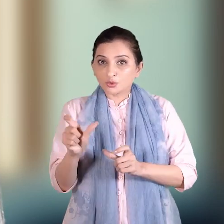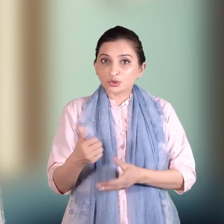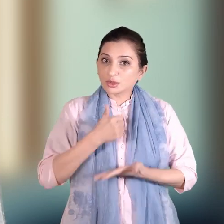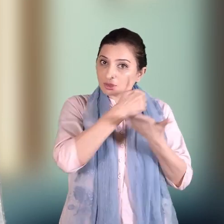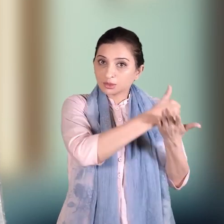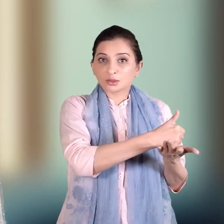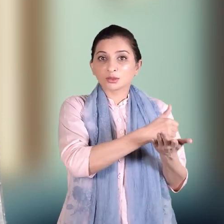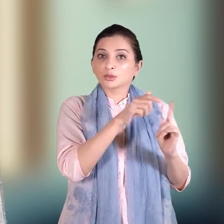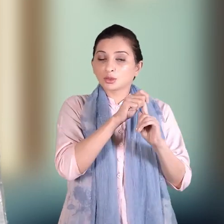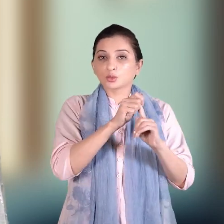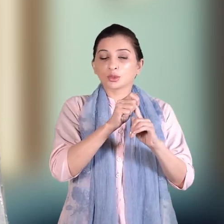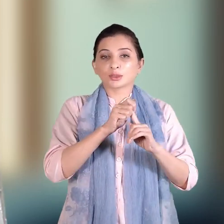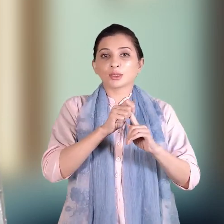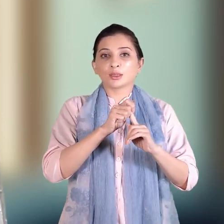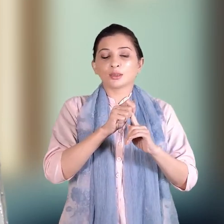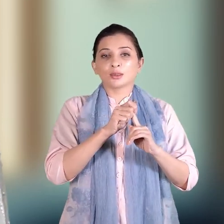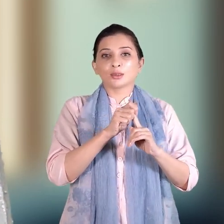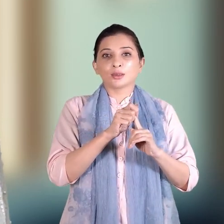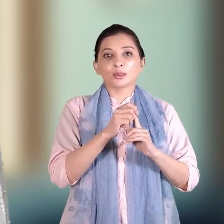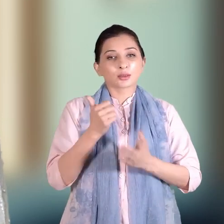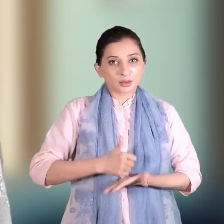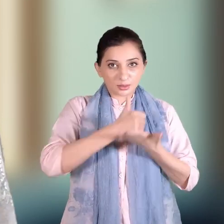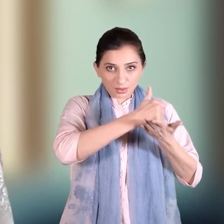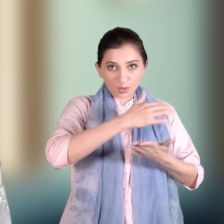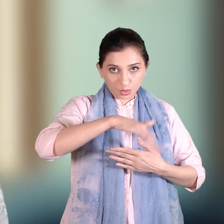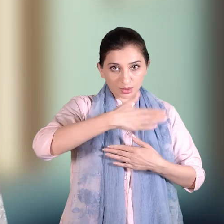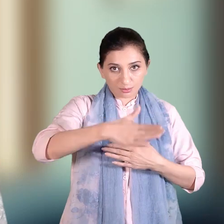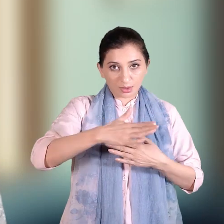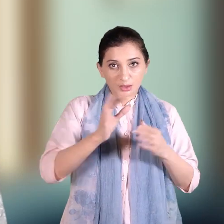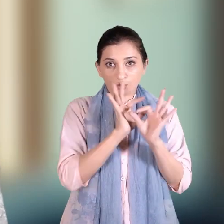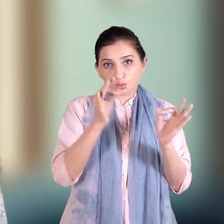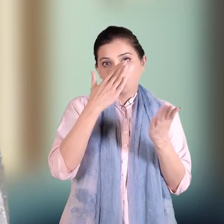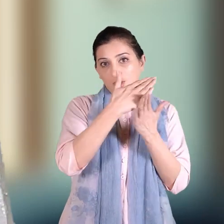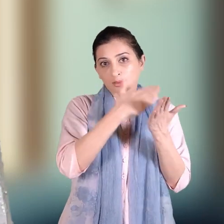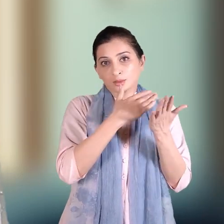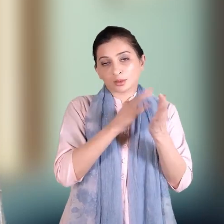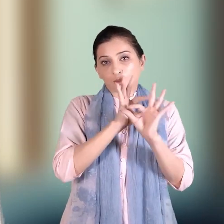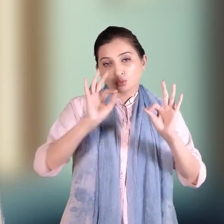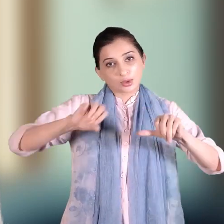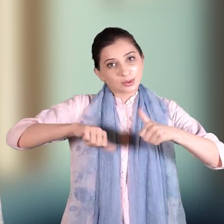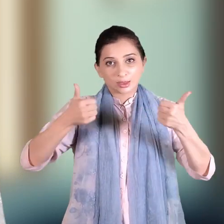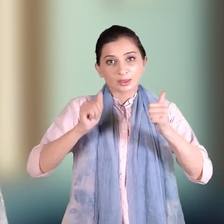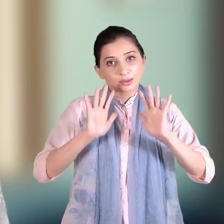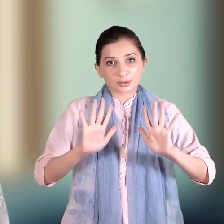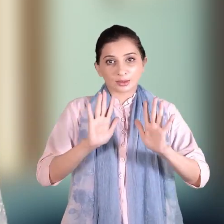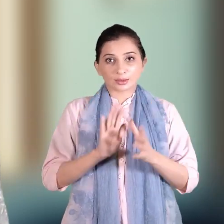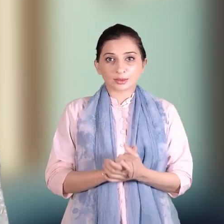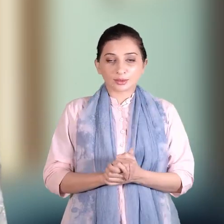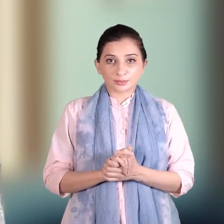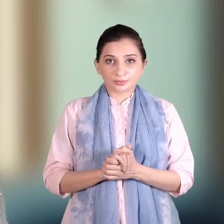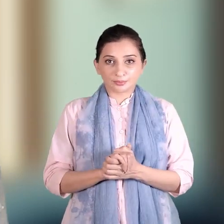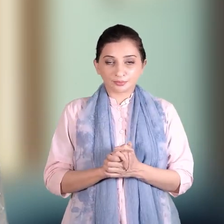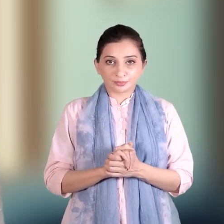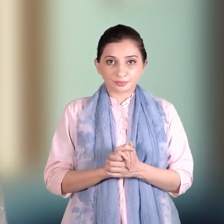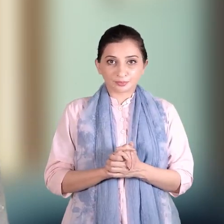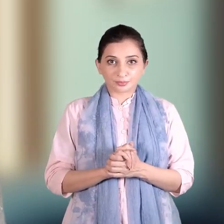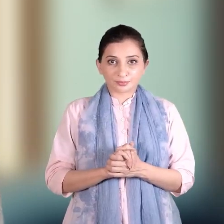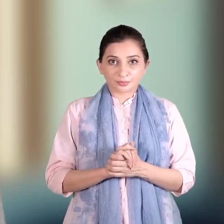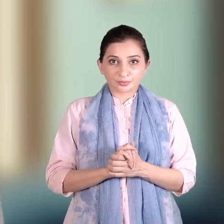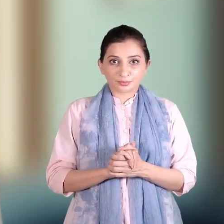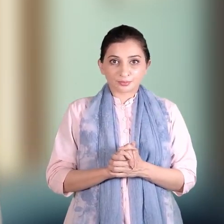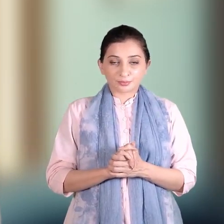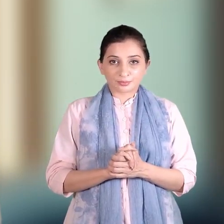be able to better manage and work through these difficult emotions and this difficult phase of your